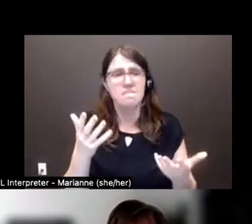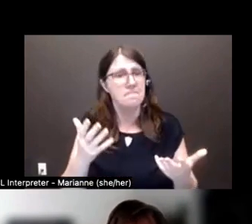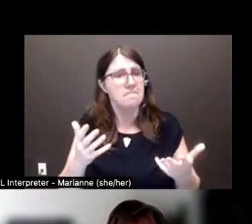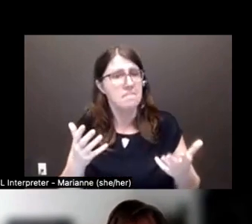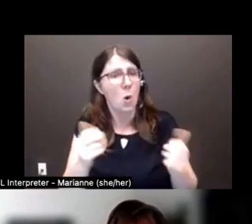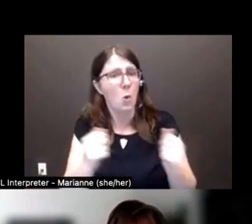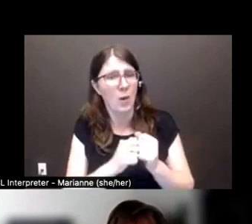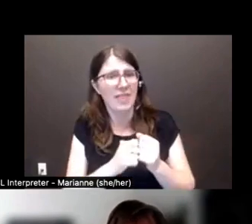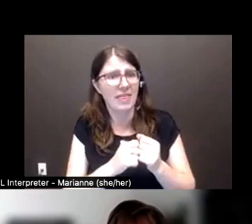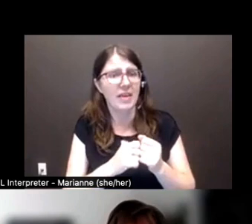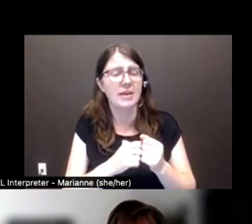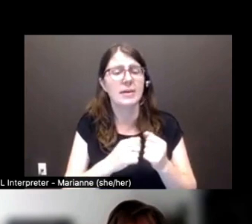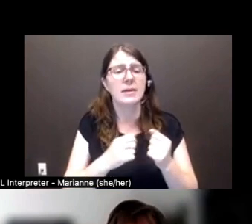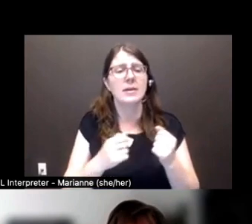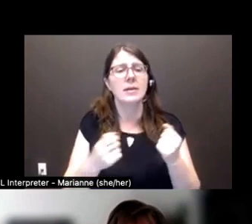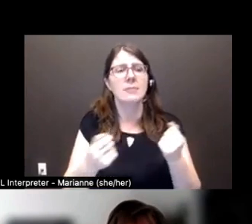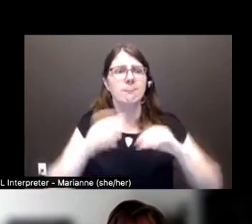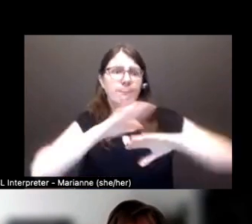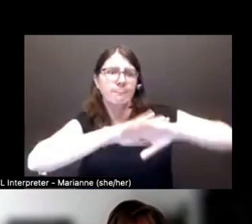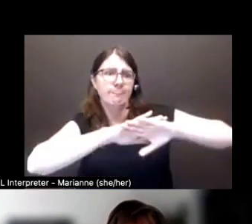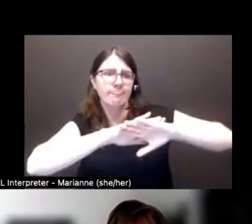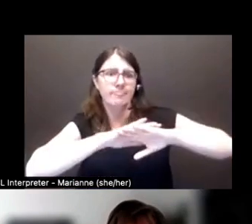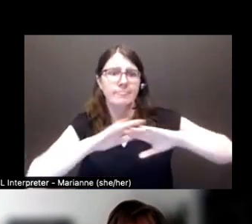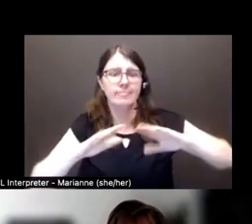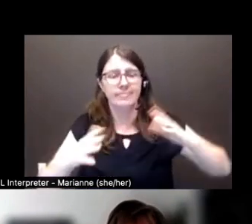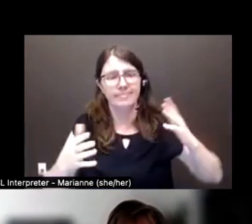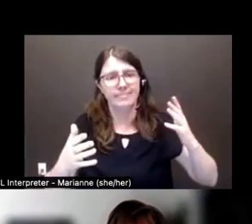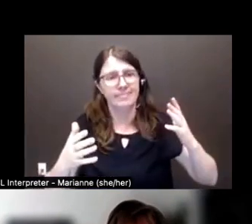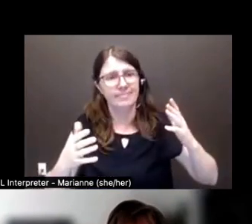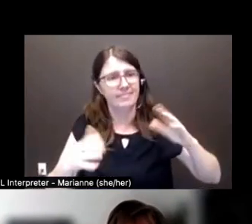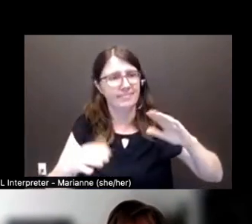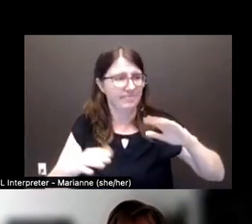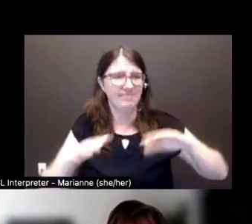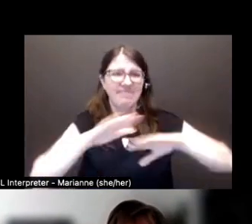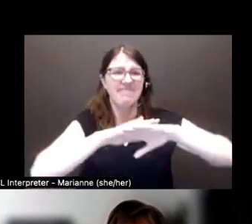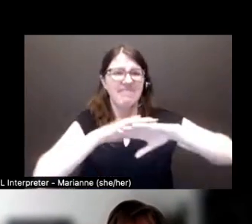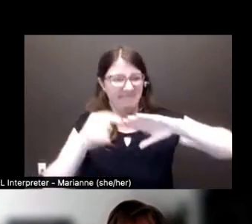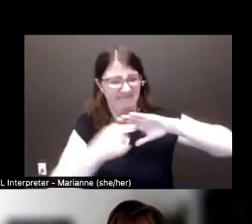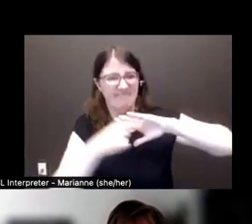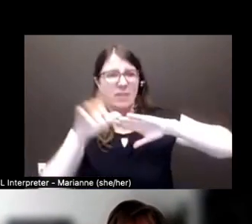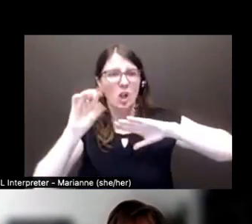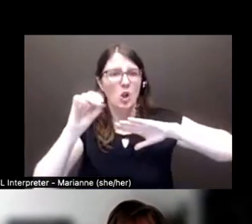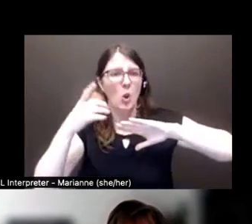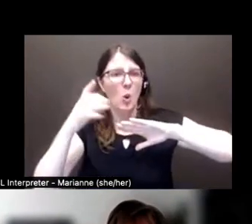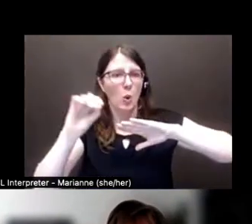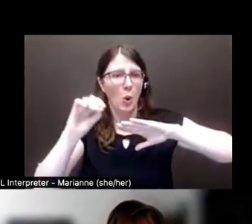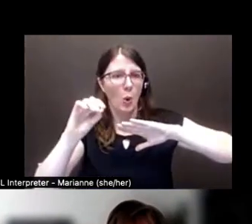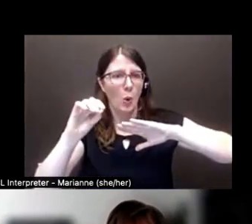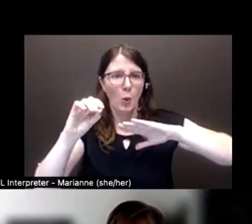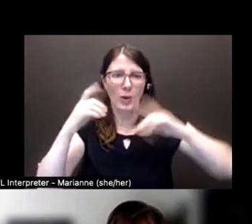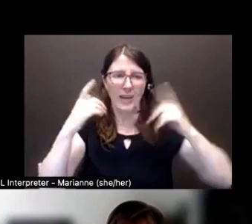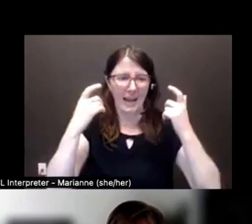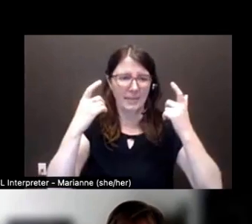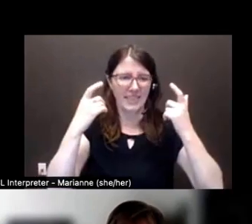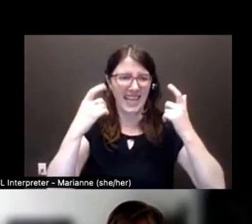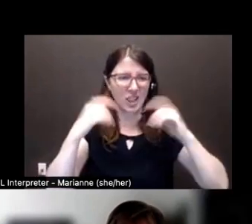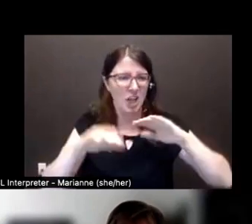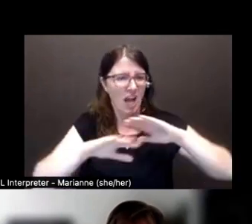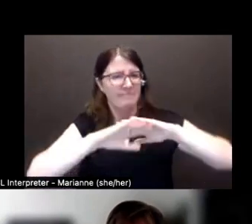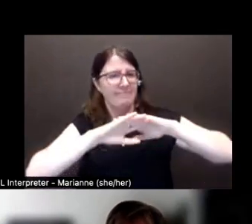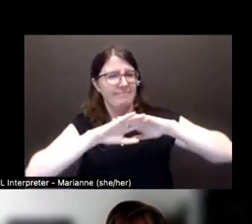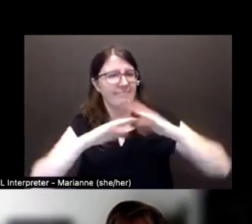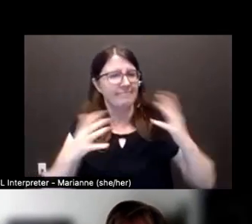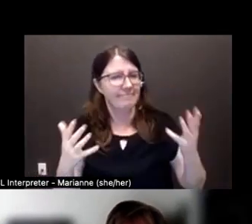went wasted. So once we purchased the version, this videos, like the